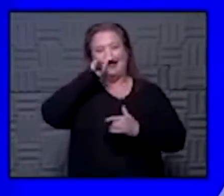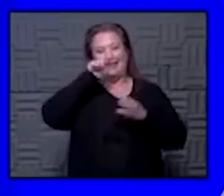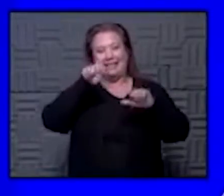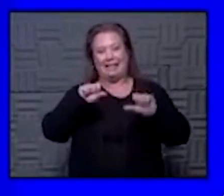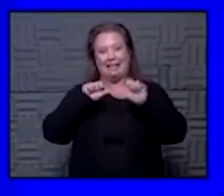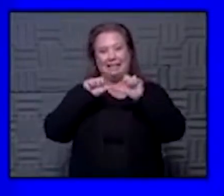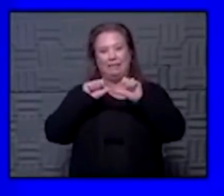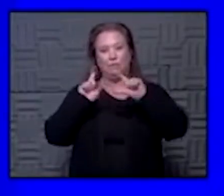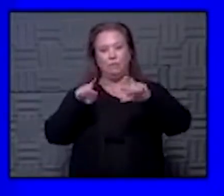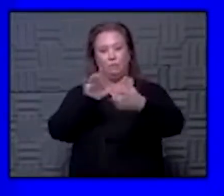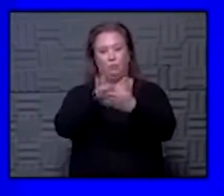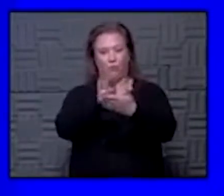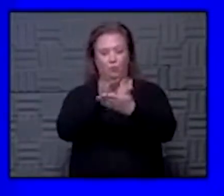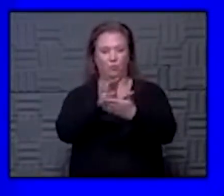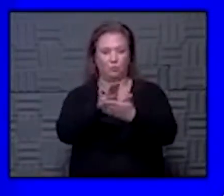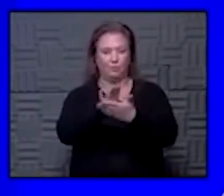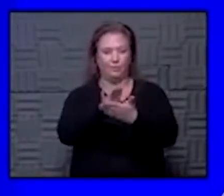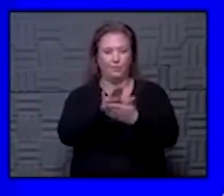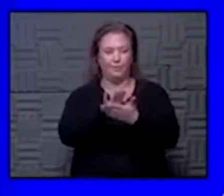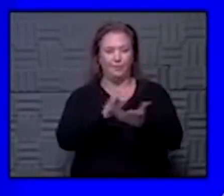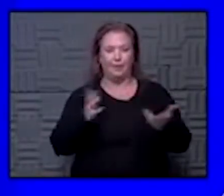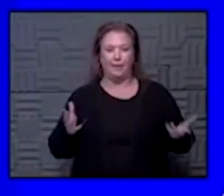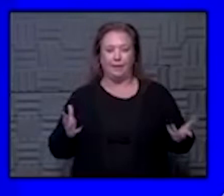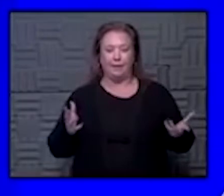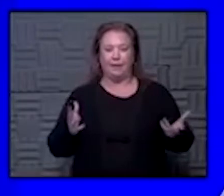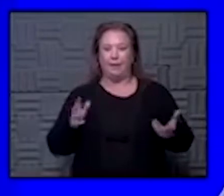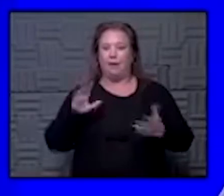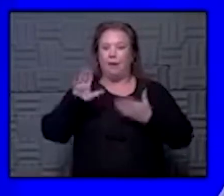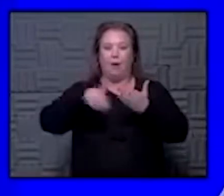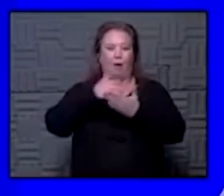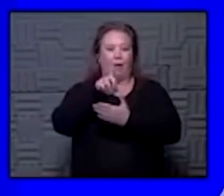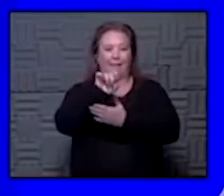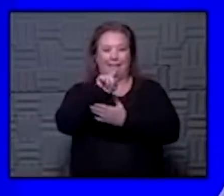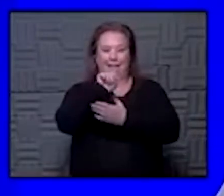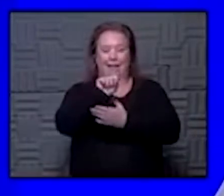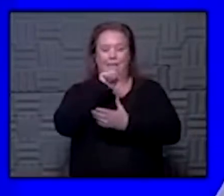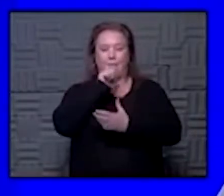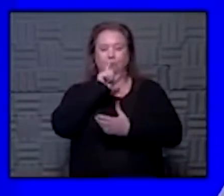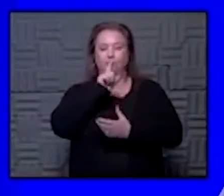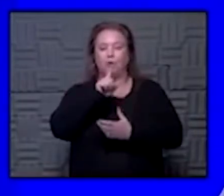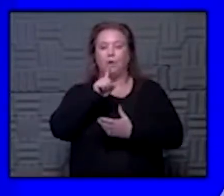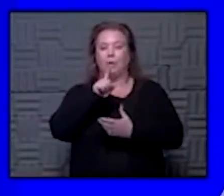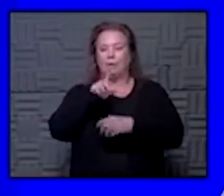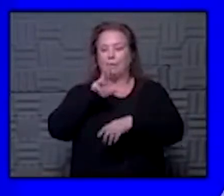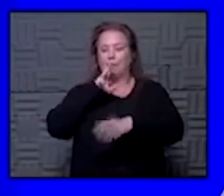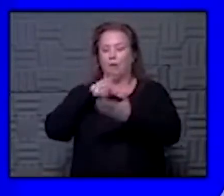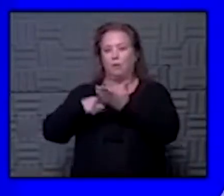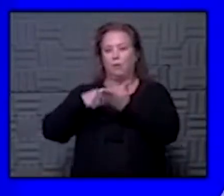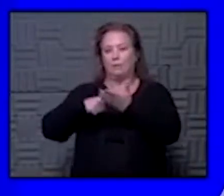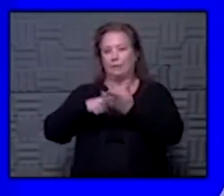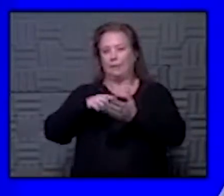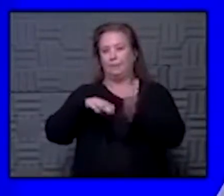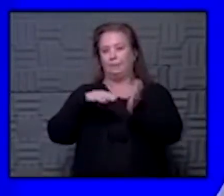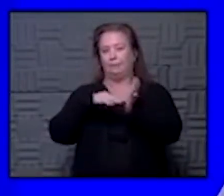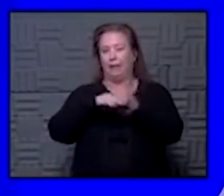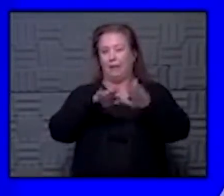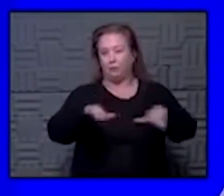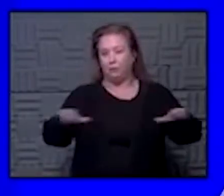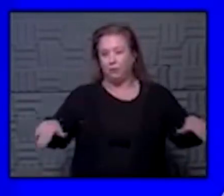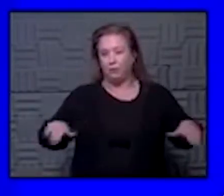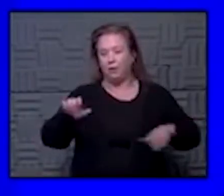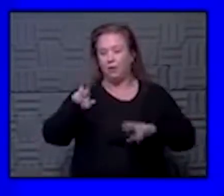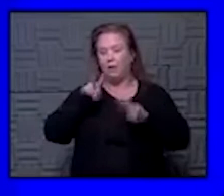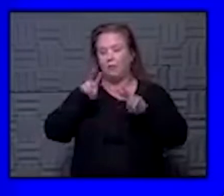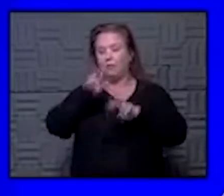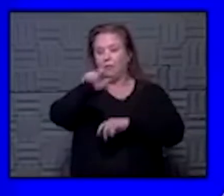continue to go to school. I don't know all of the data on this, but I know that they did consult with some pediatricians and looked at other